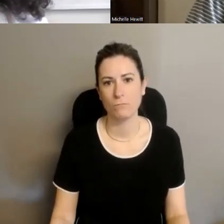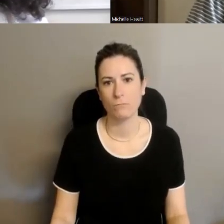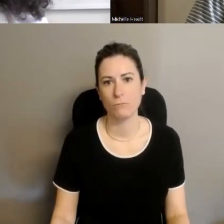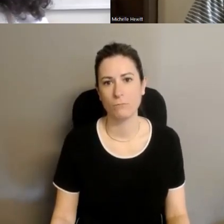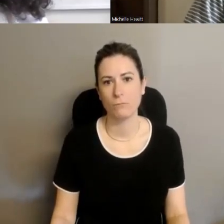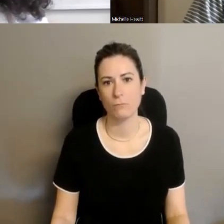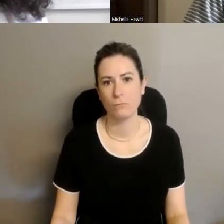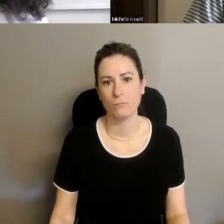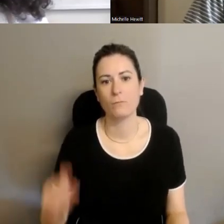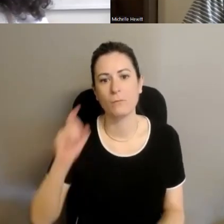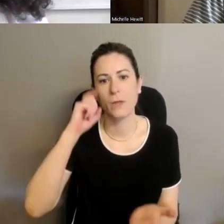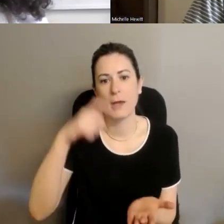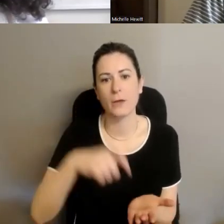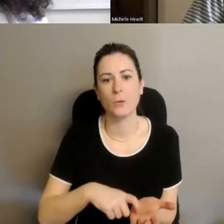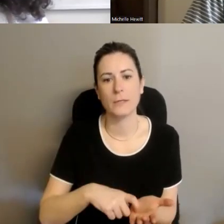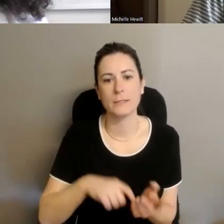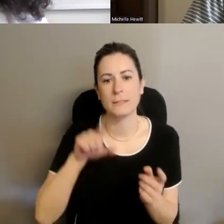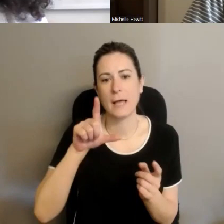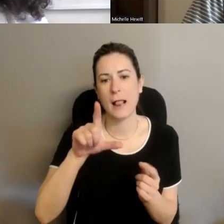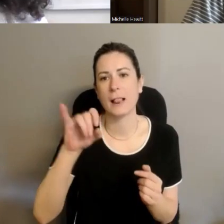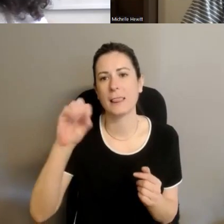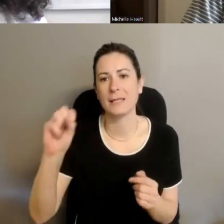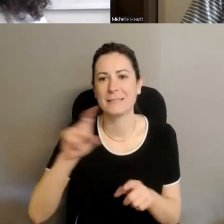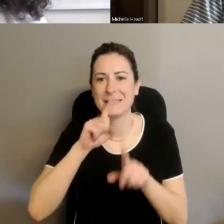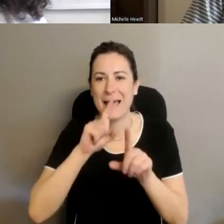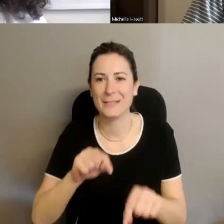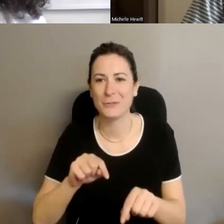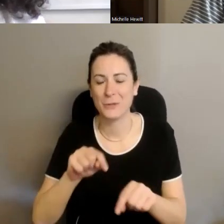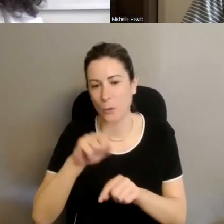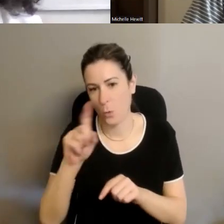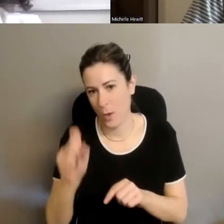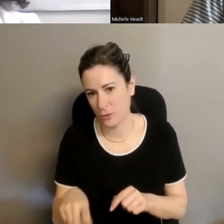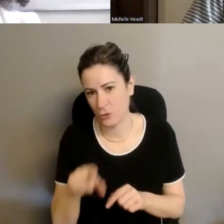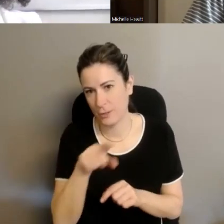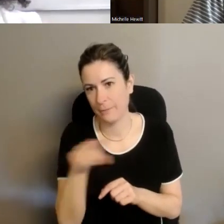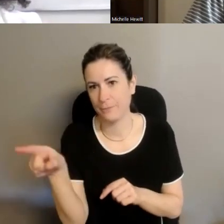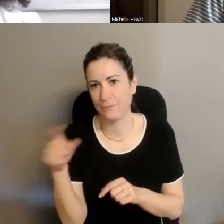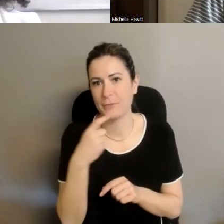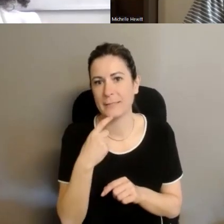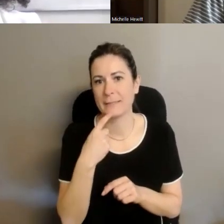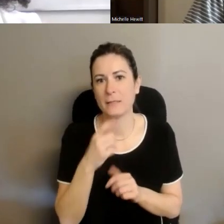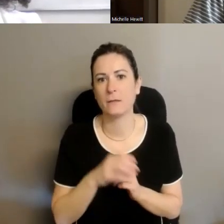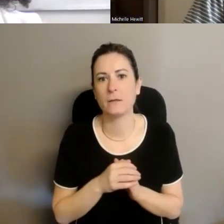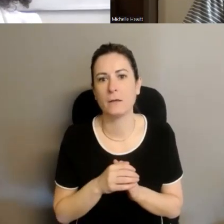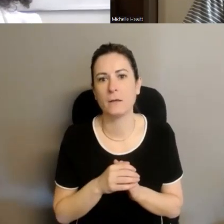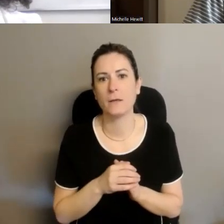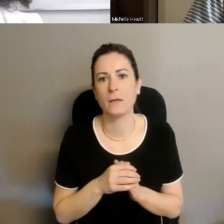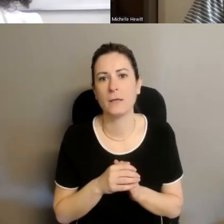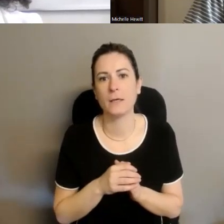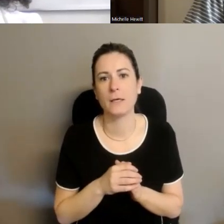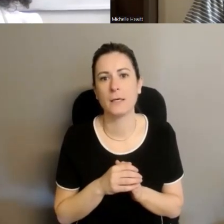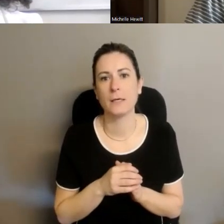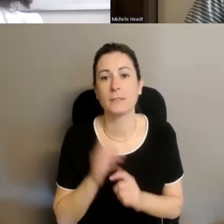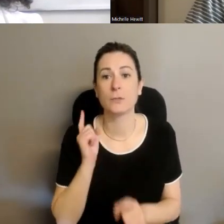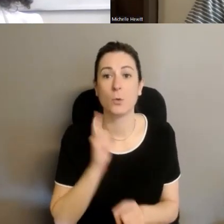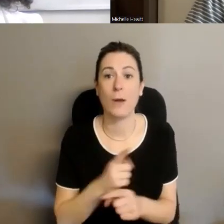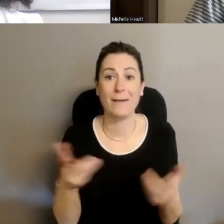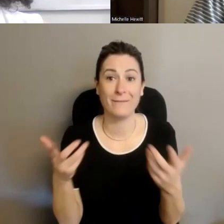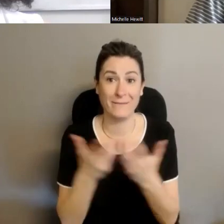I see that Liz is answering Suzanne, who is asking if the right fit is unique to BC. Not only is it unique,